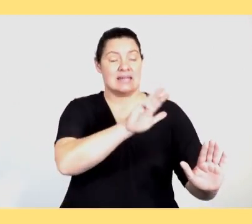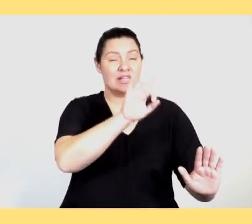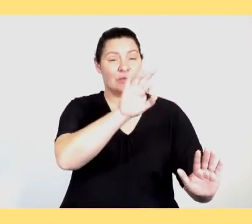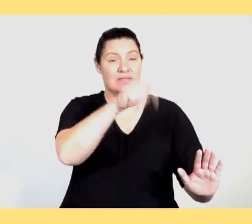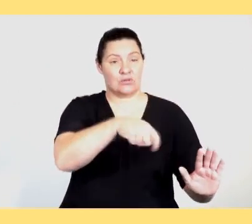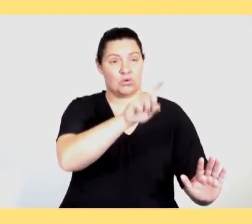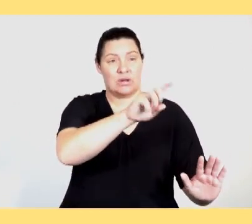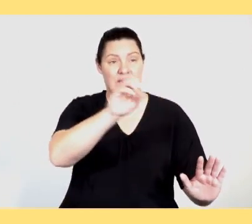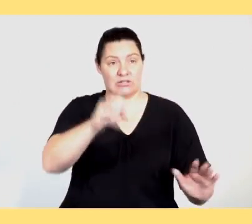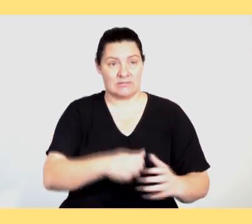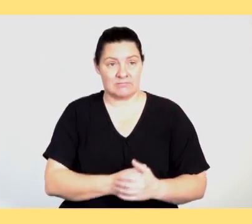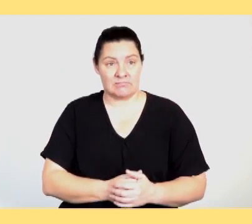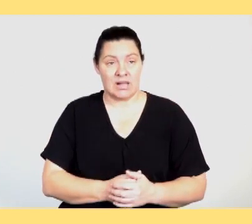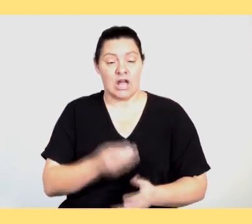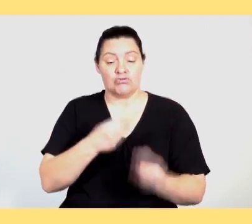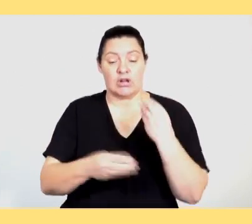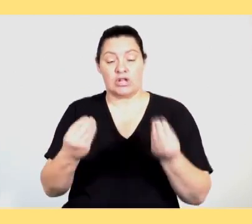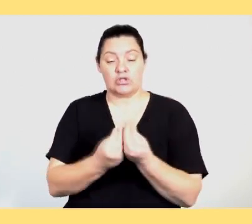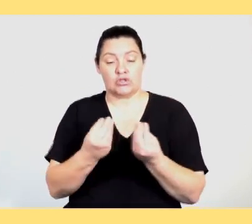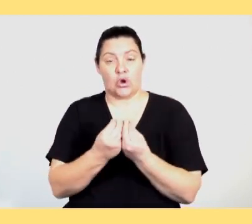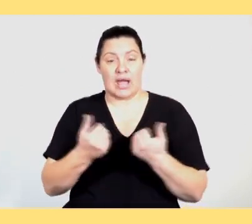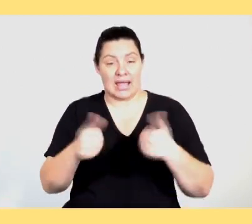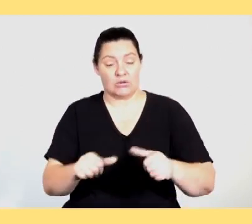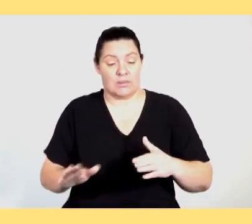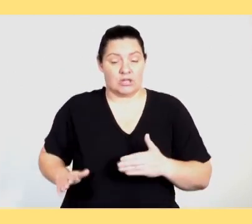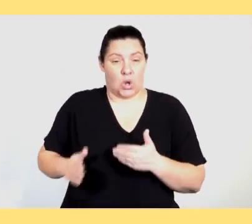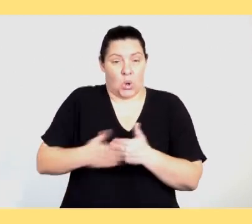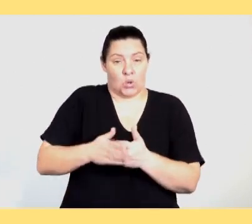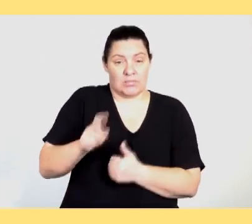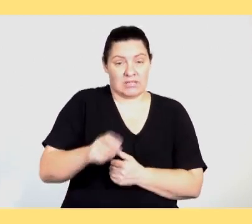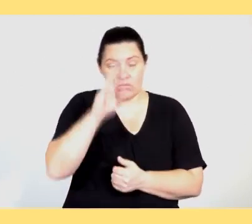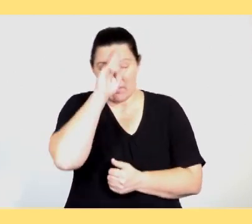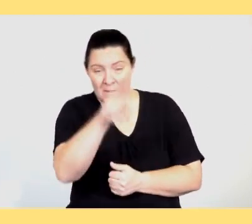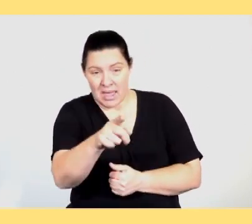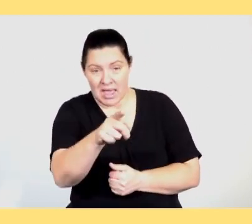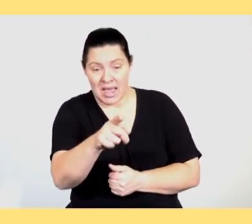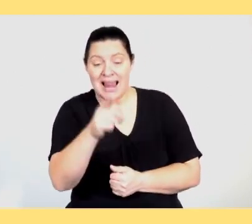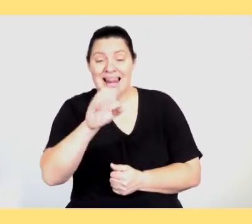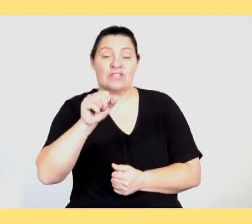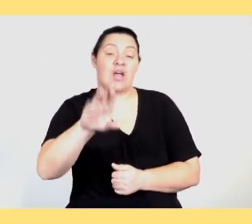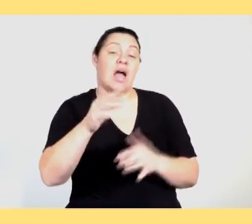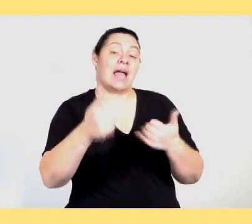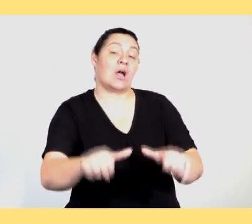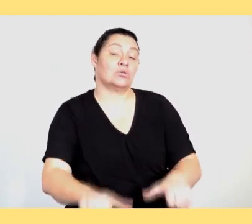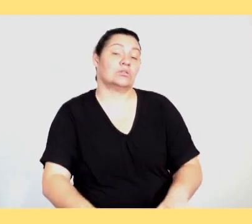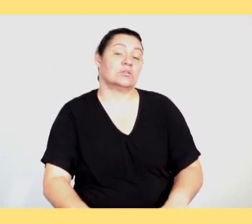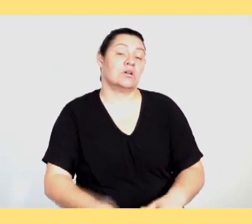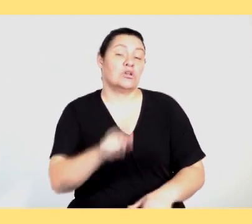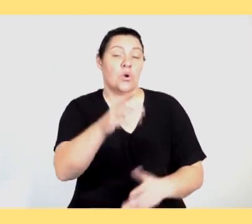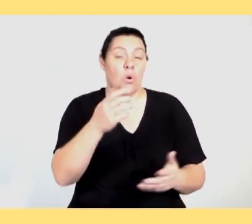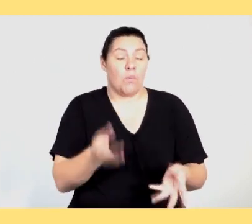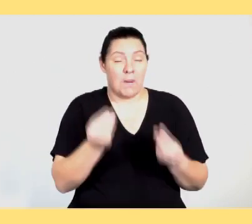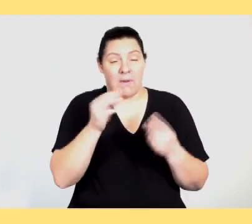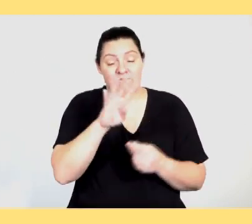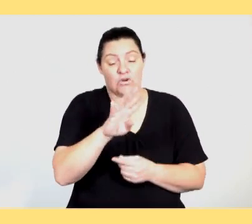93,100. And then in the trading stock account, you have to close it off. Remember, it's a ledger account, so you're going to